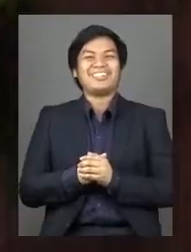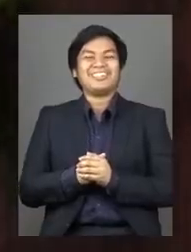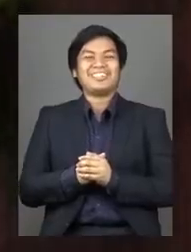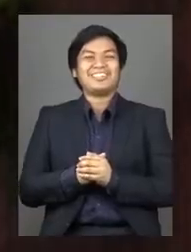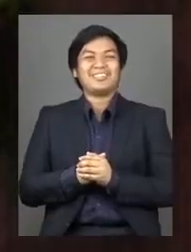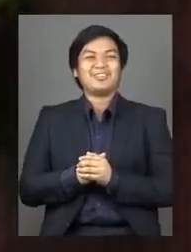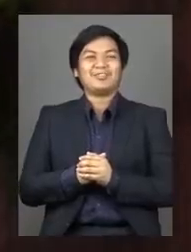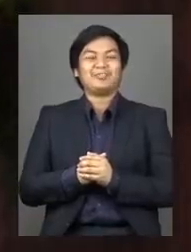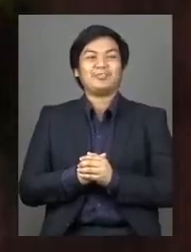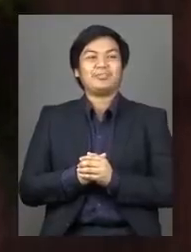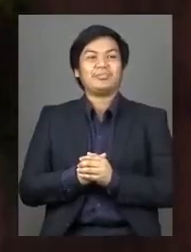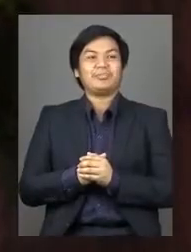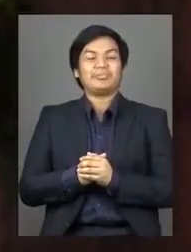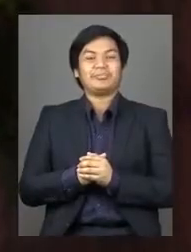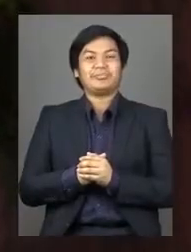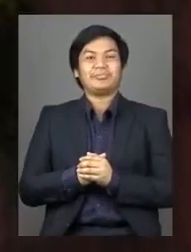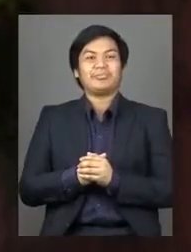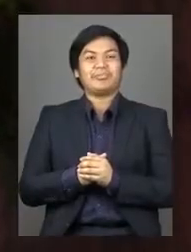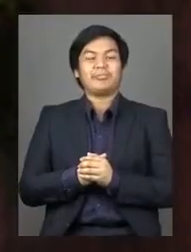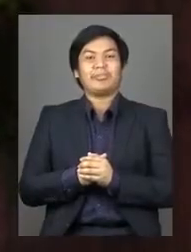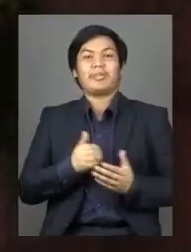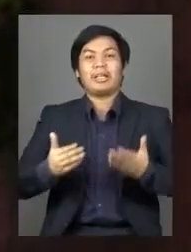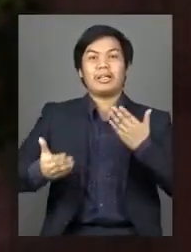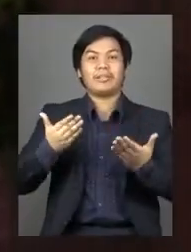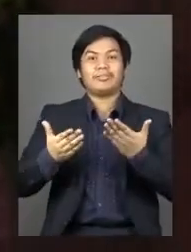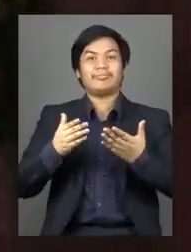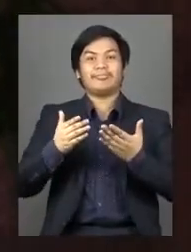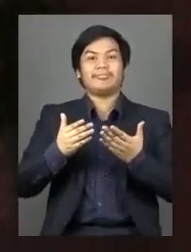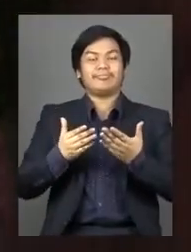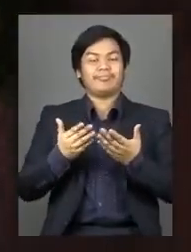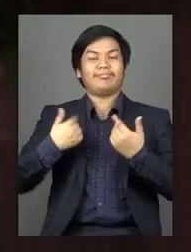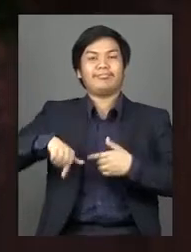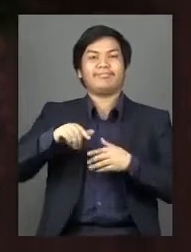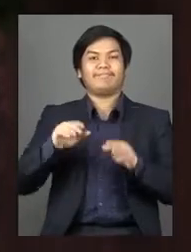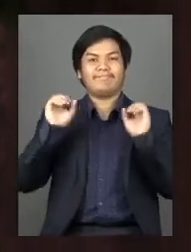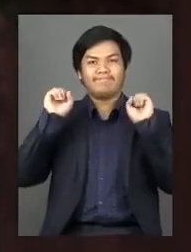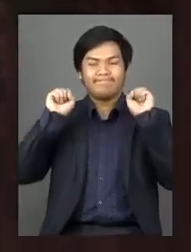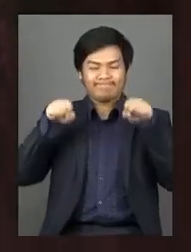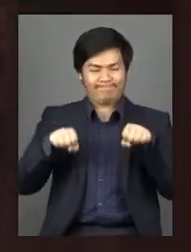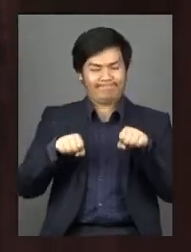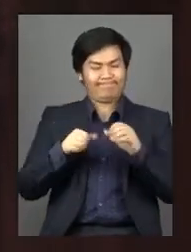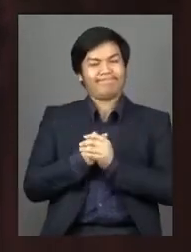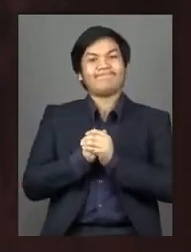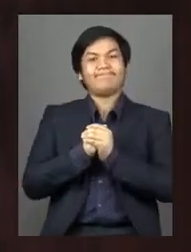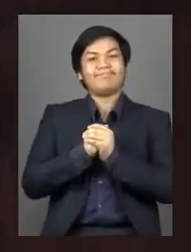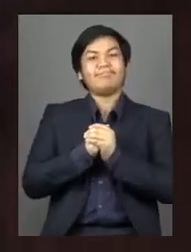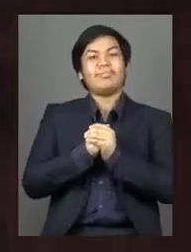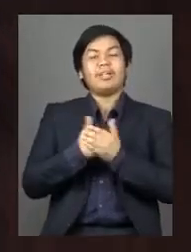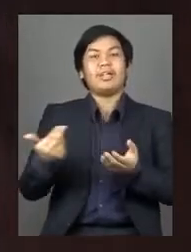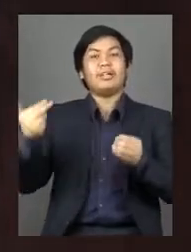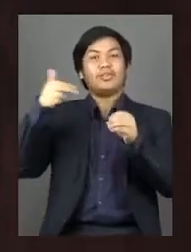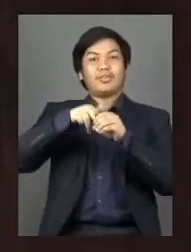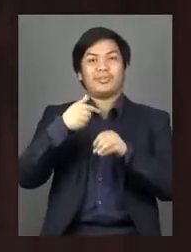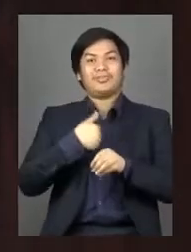Our heads and perhaps close our eyes and join me in prayer.